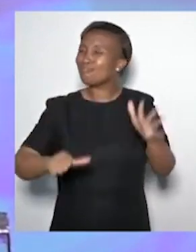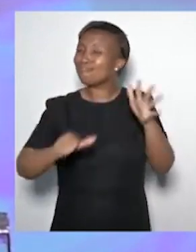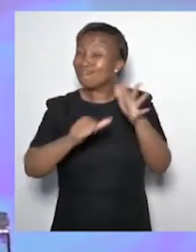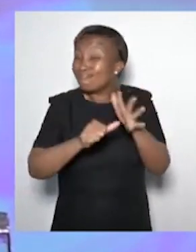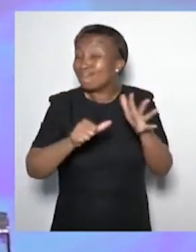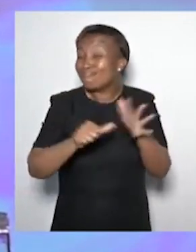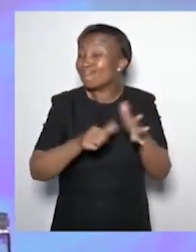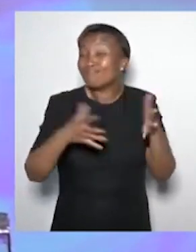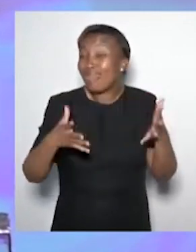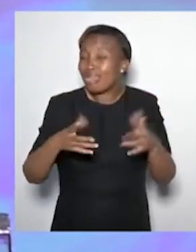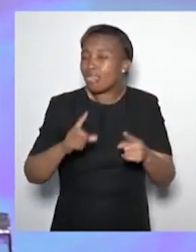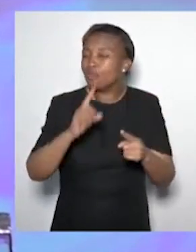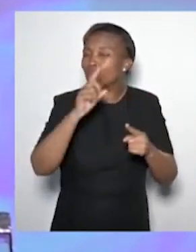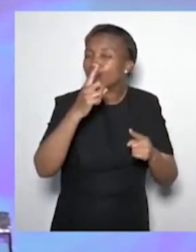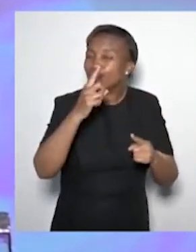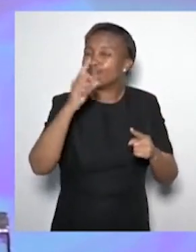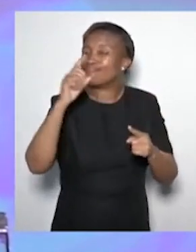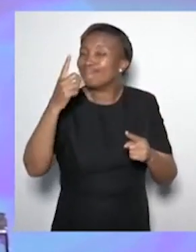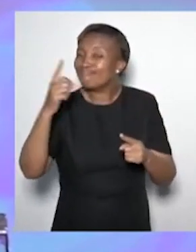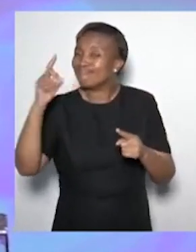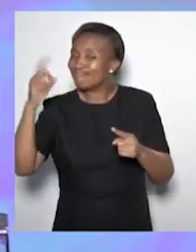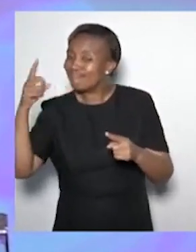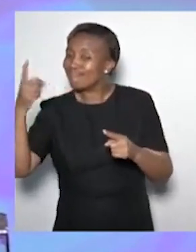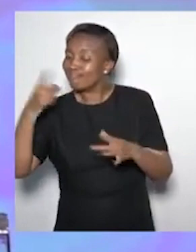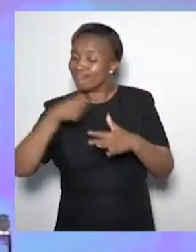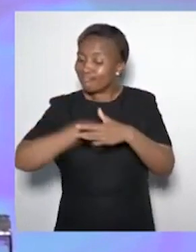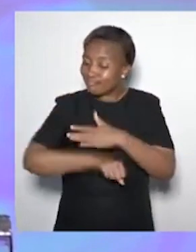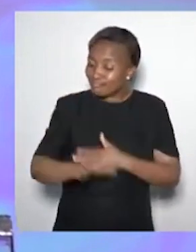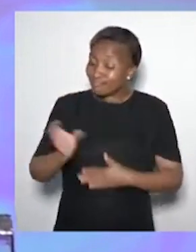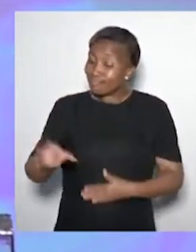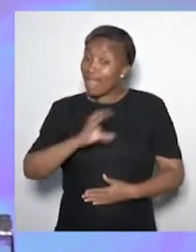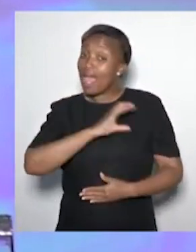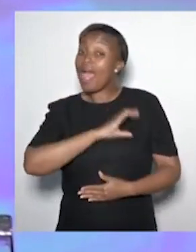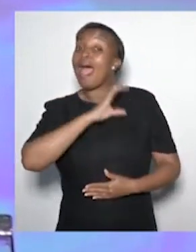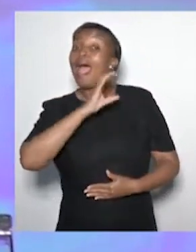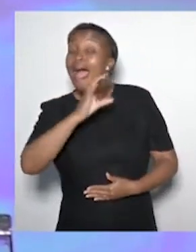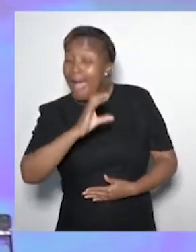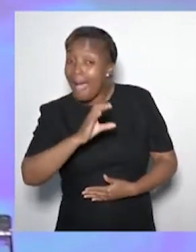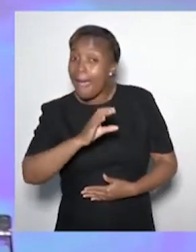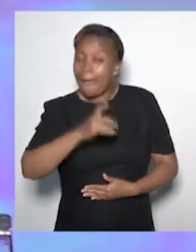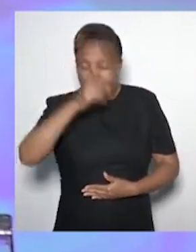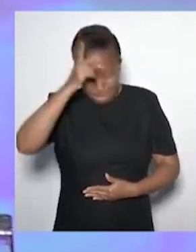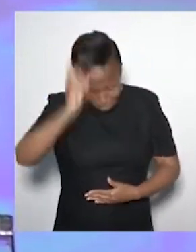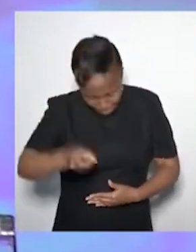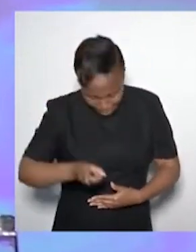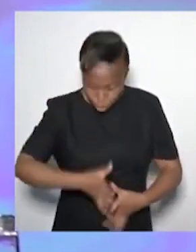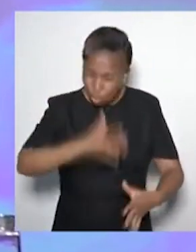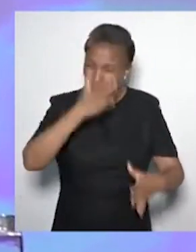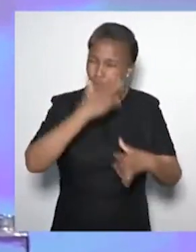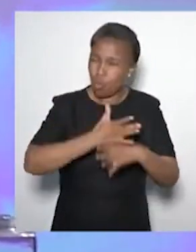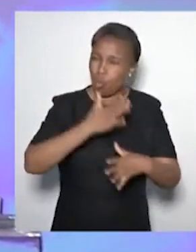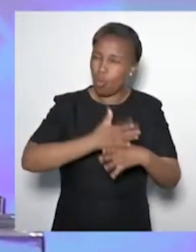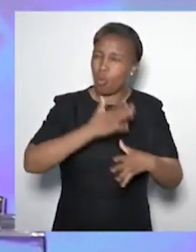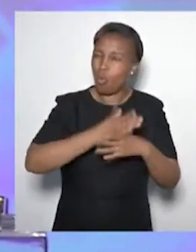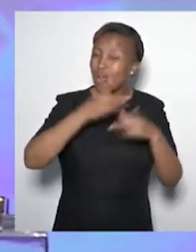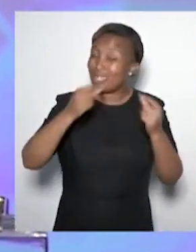that every born-again Christian should do the work of the ministry